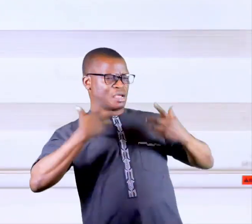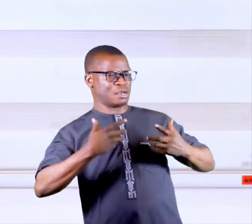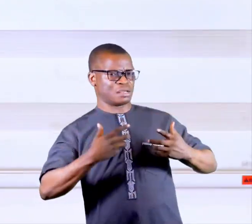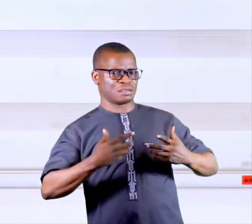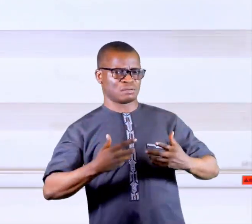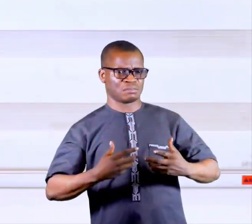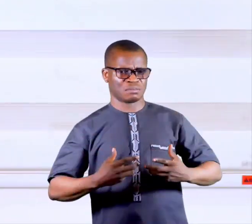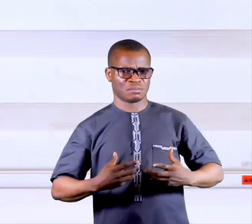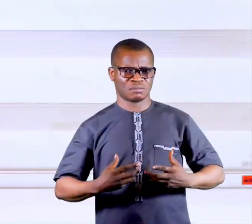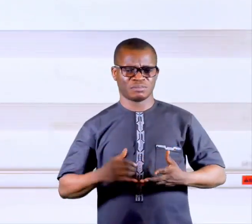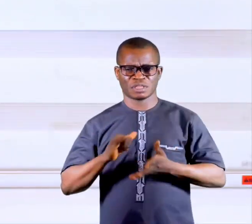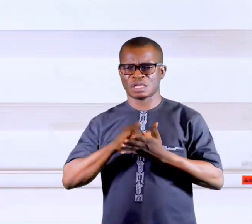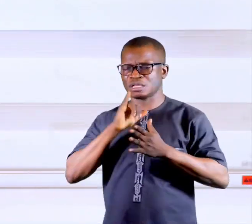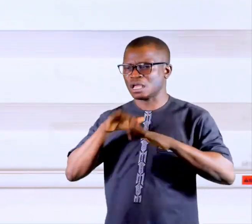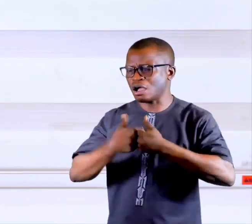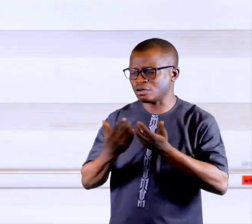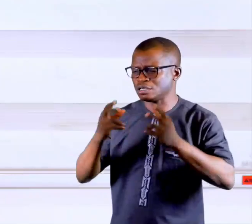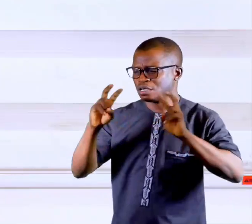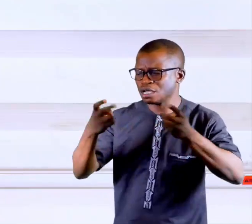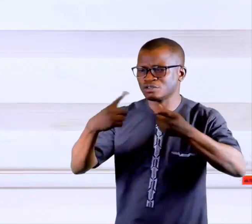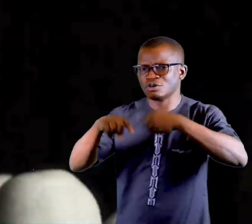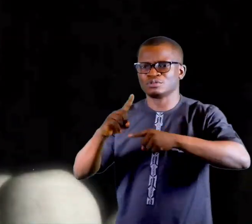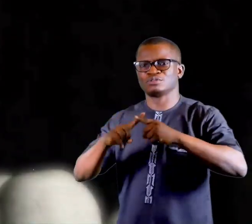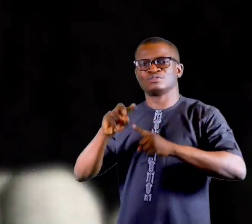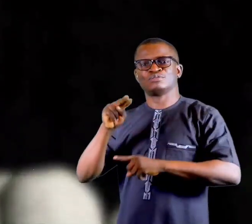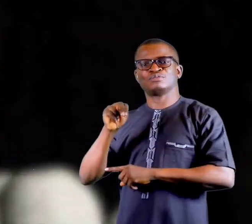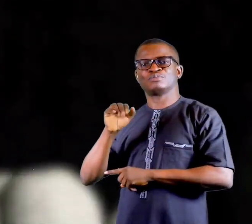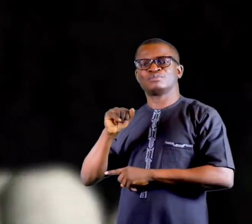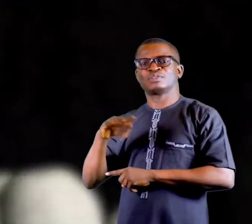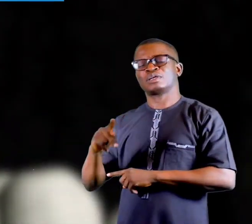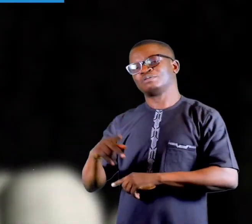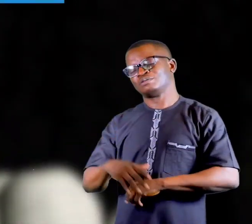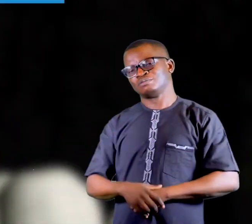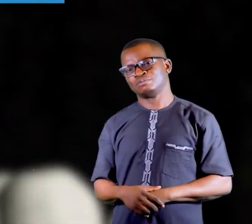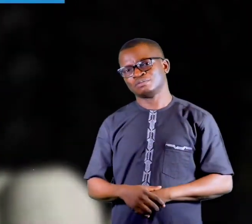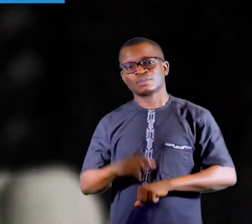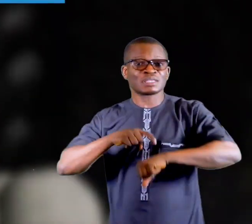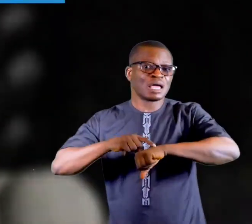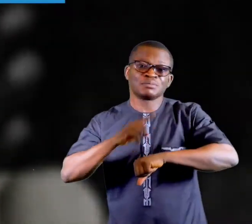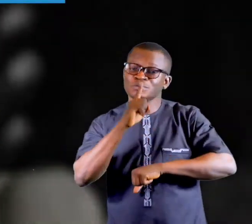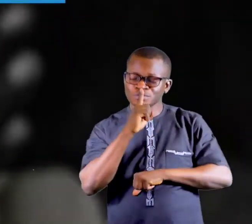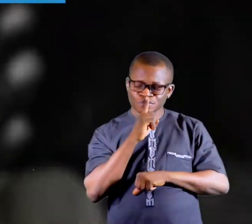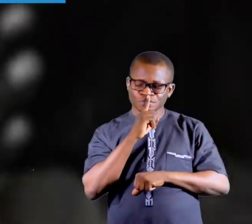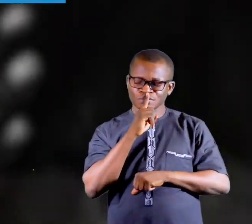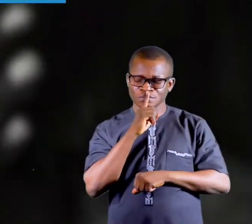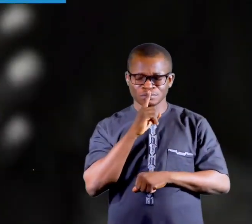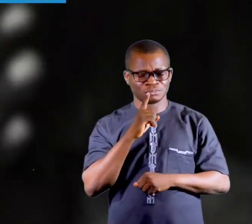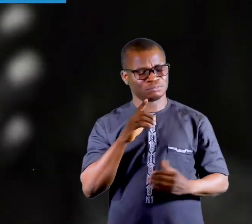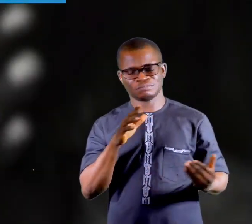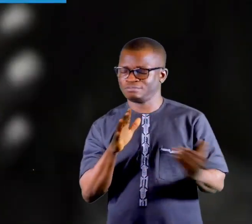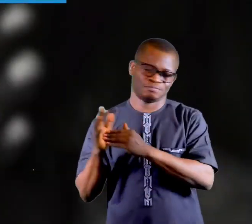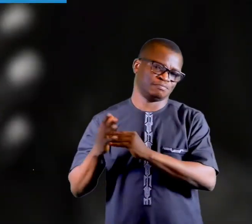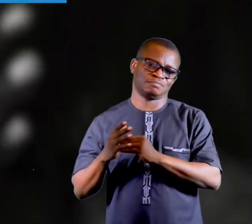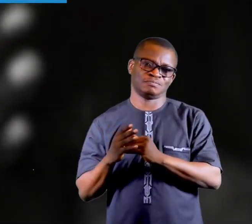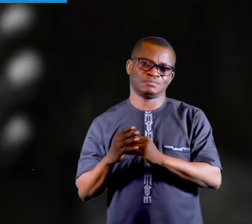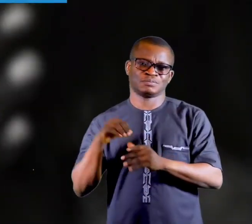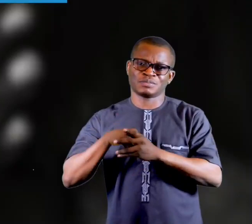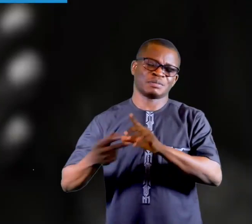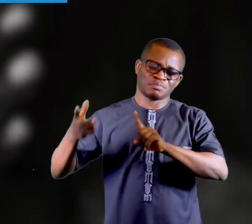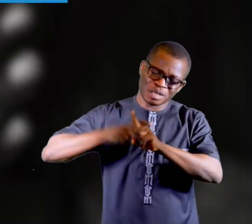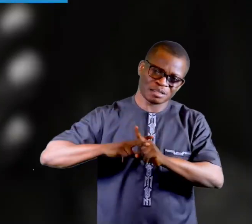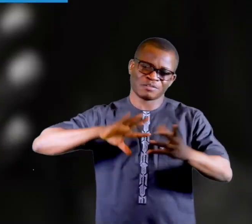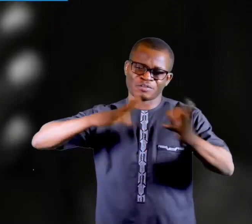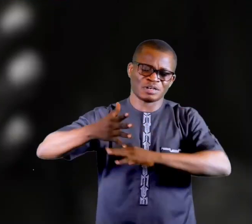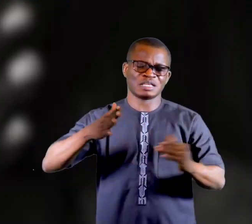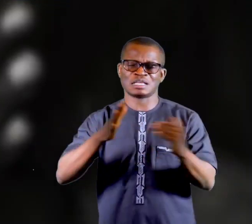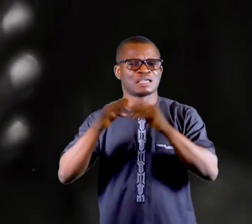And that's how the case came to our agency. Culture of silence is a major barrier in implementing the Violence Against